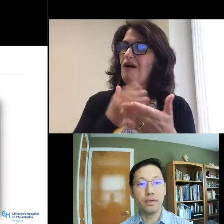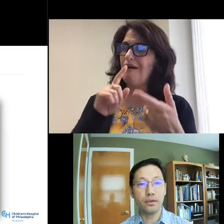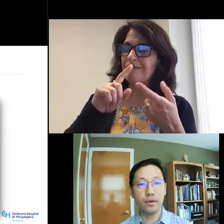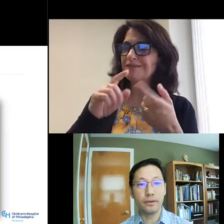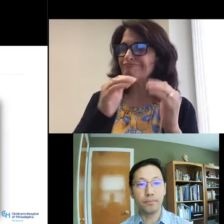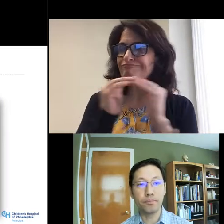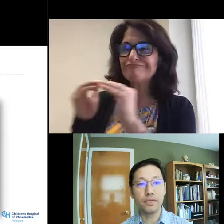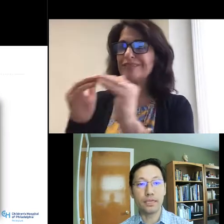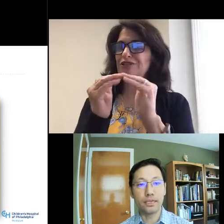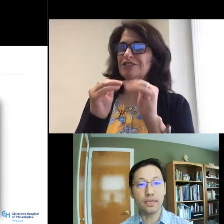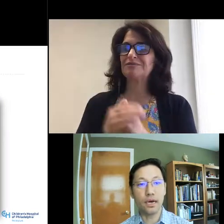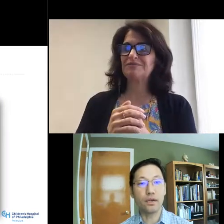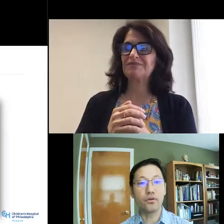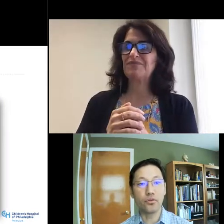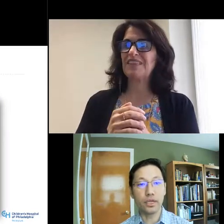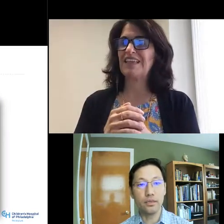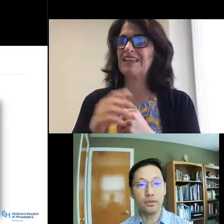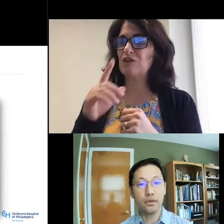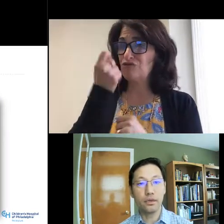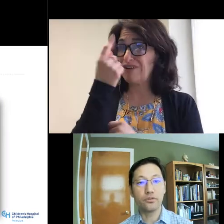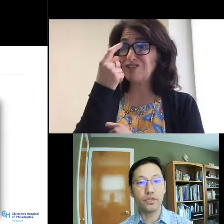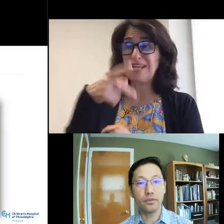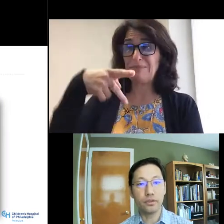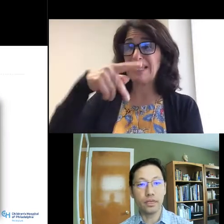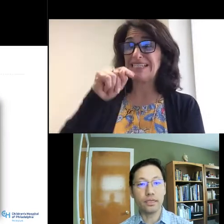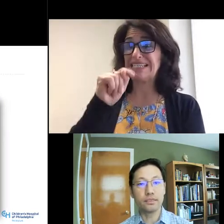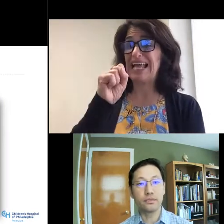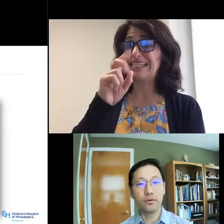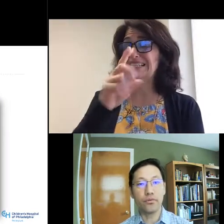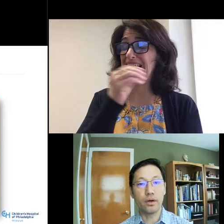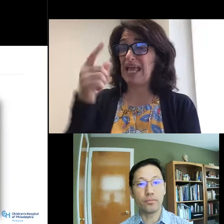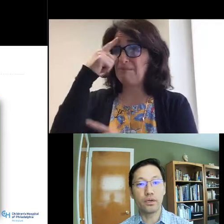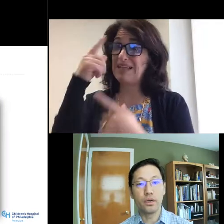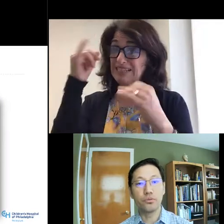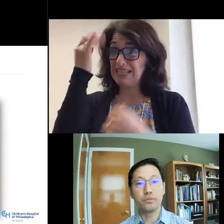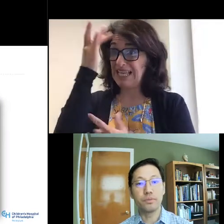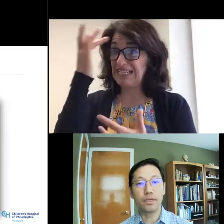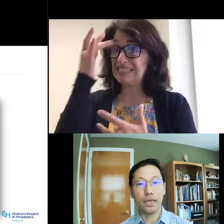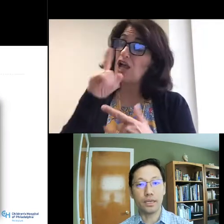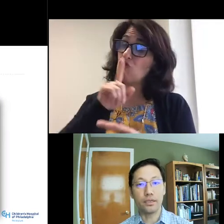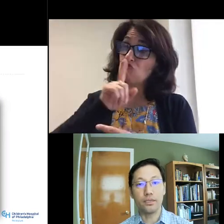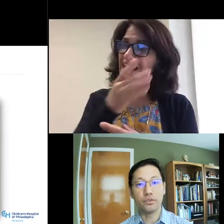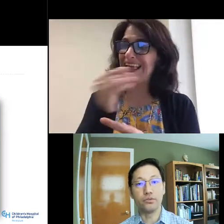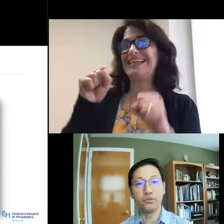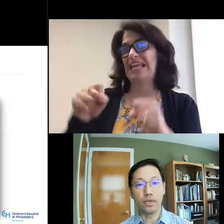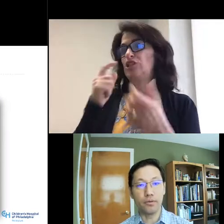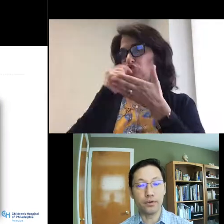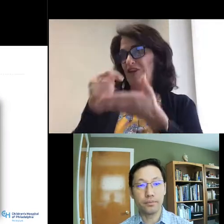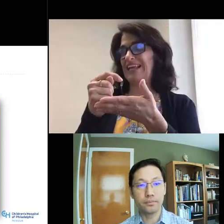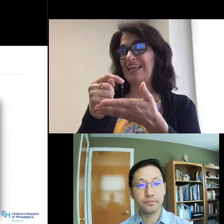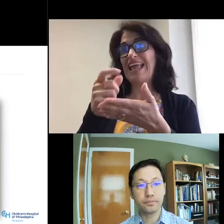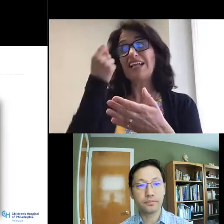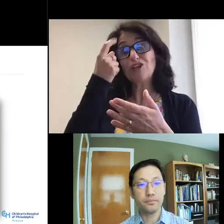the mental illness are real, treatable illness from which people can